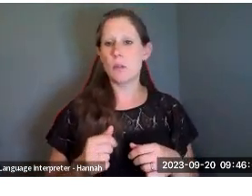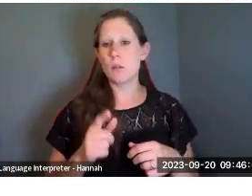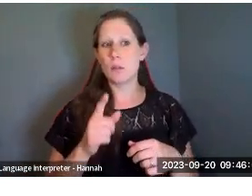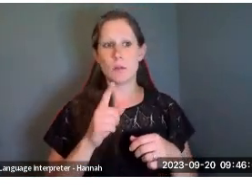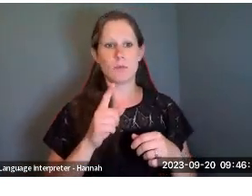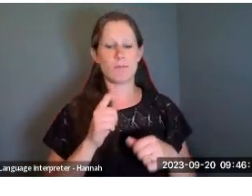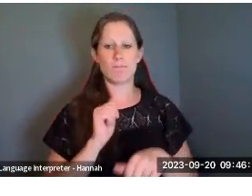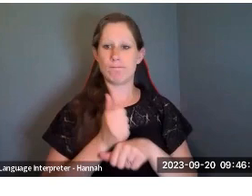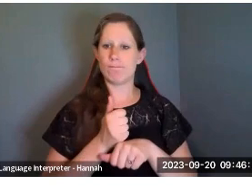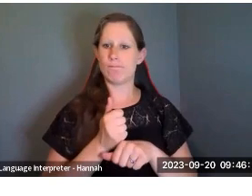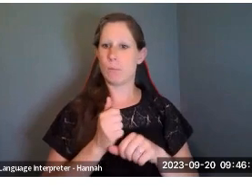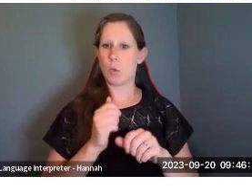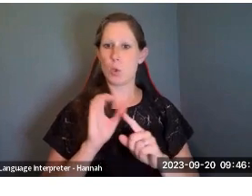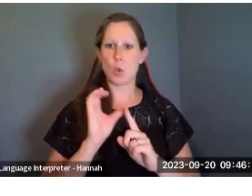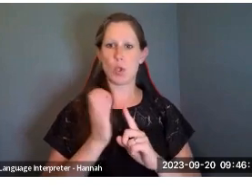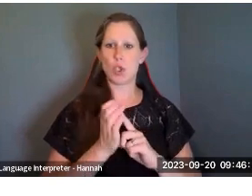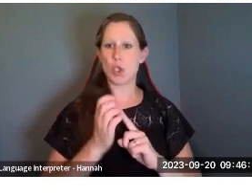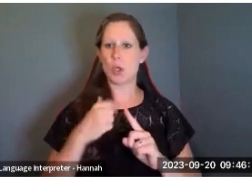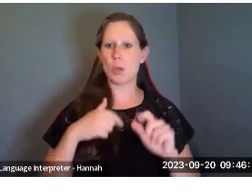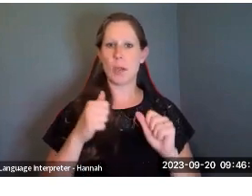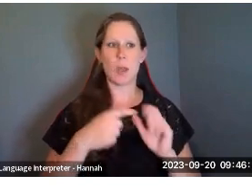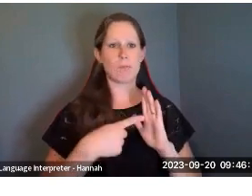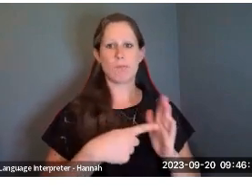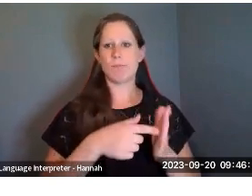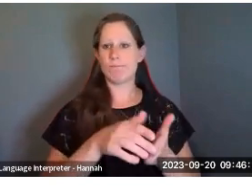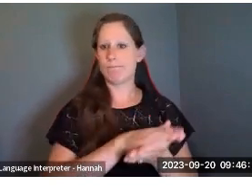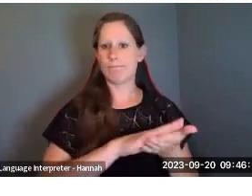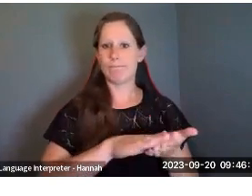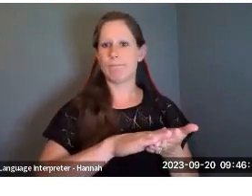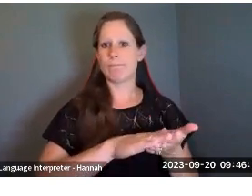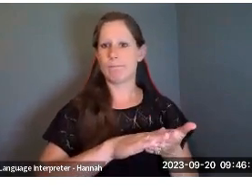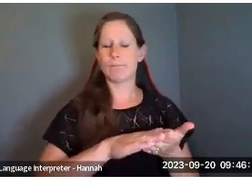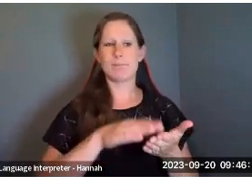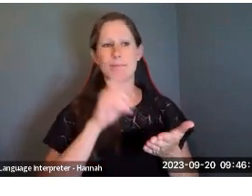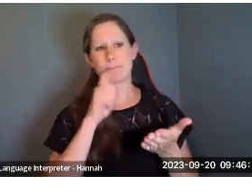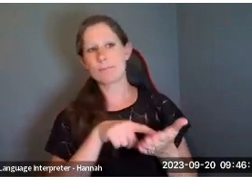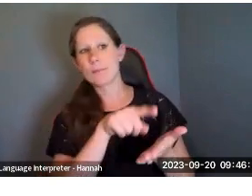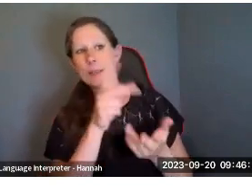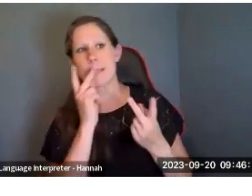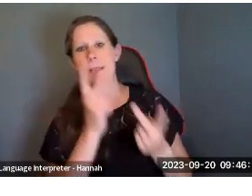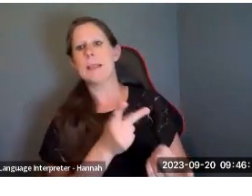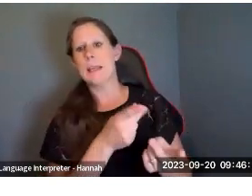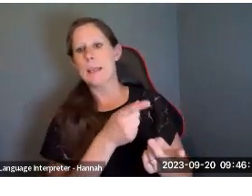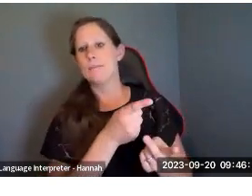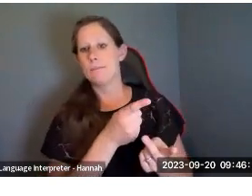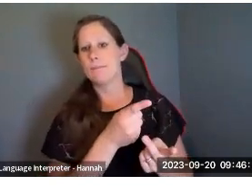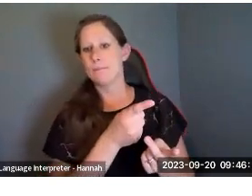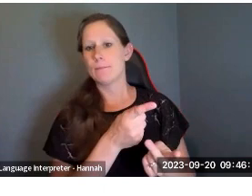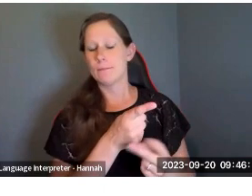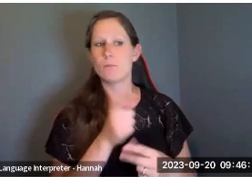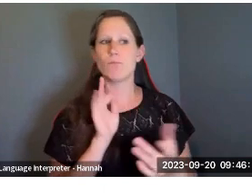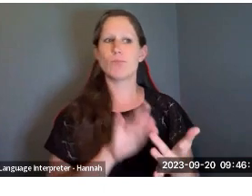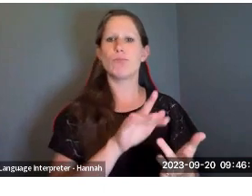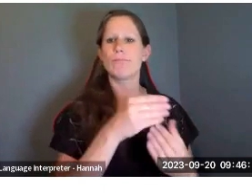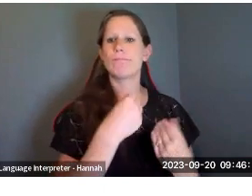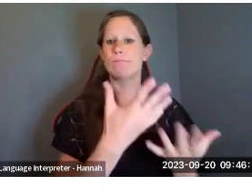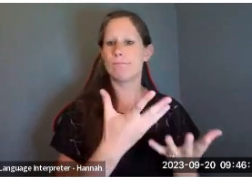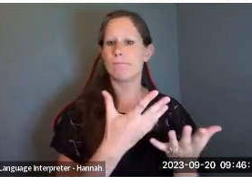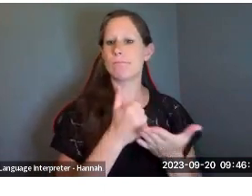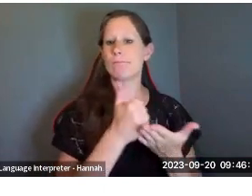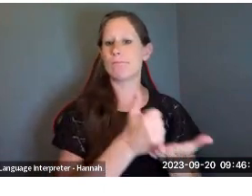of kindness. We recognize and see someone else and reach out to provide that